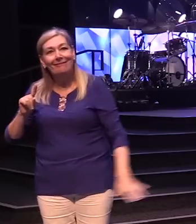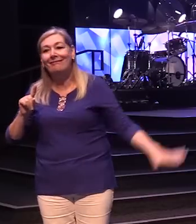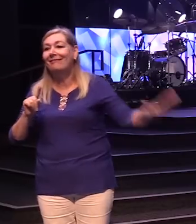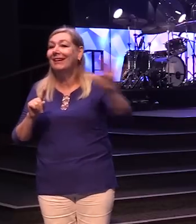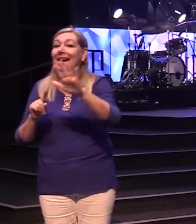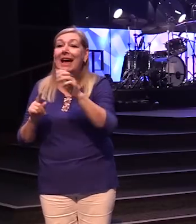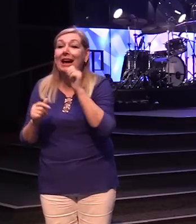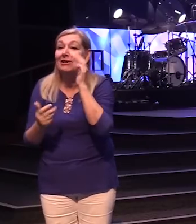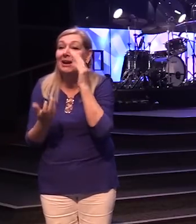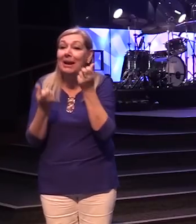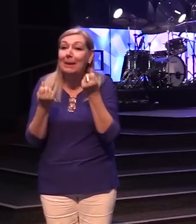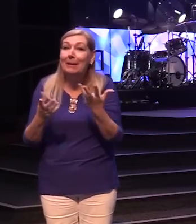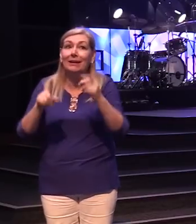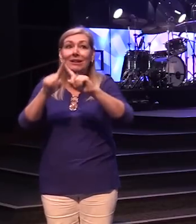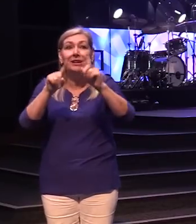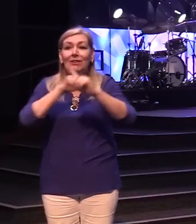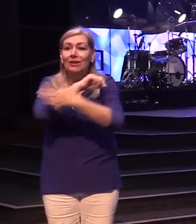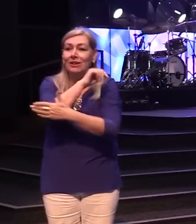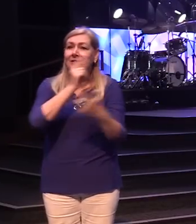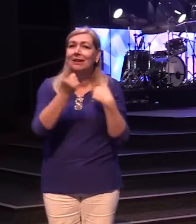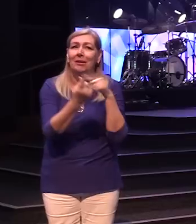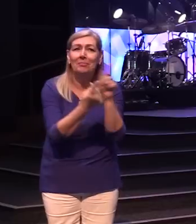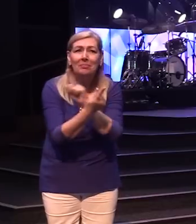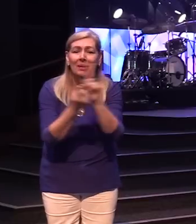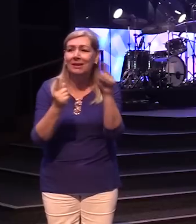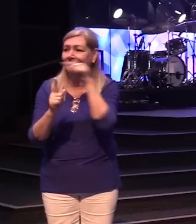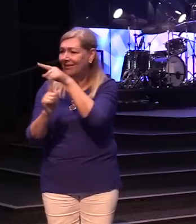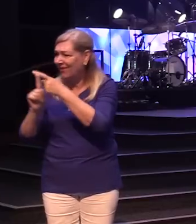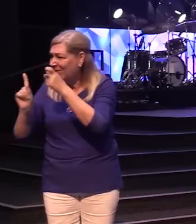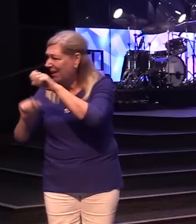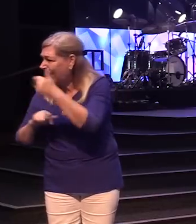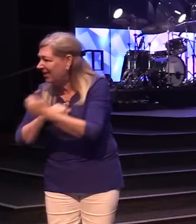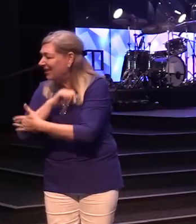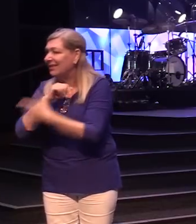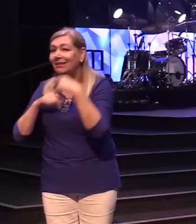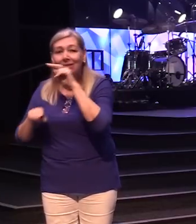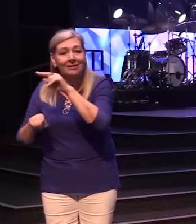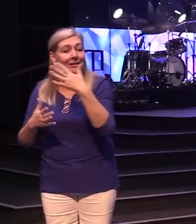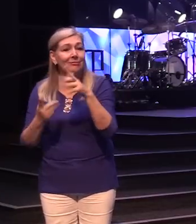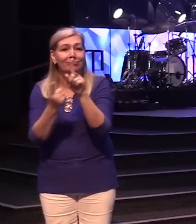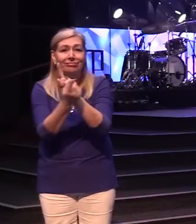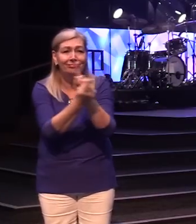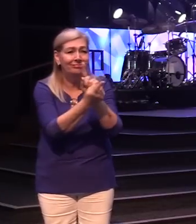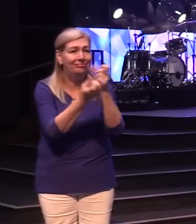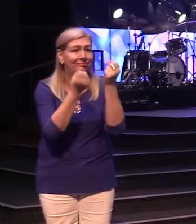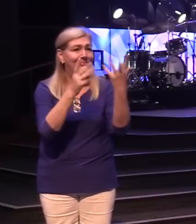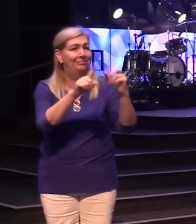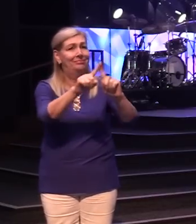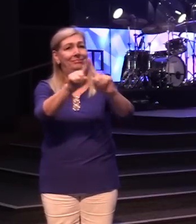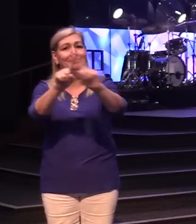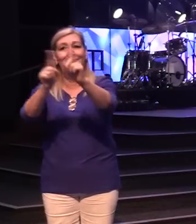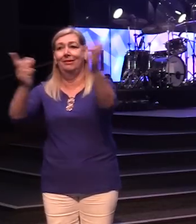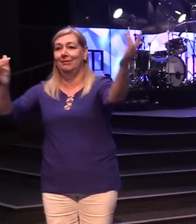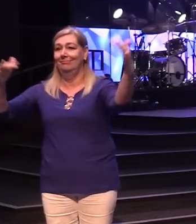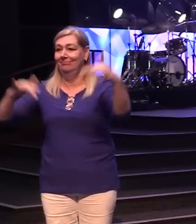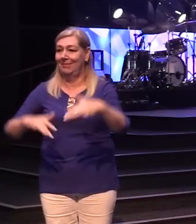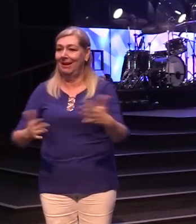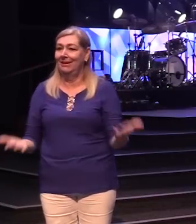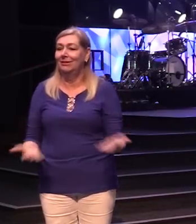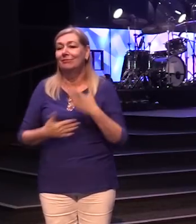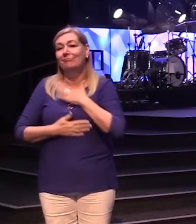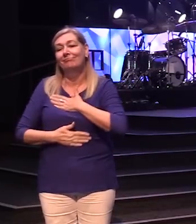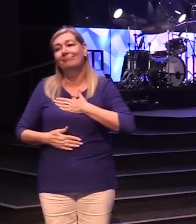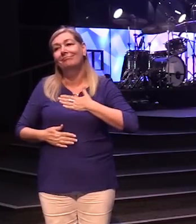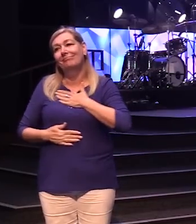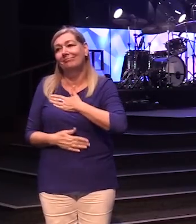I don't know how many countries I met here at this great worship service. It's a joy to be here. We want to also